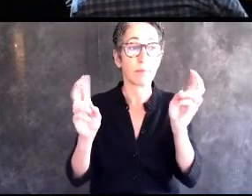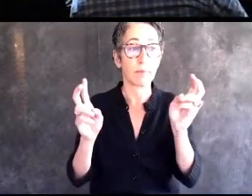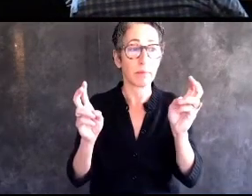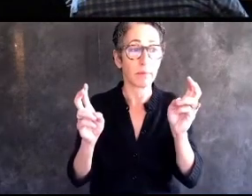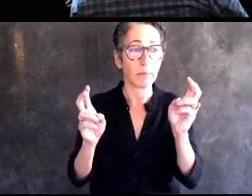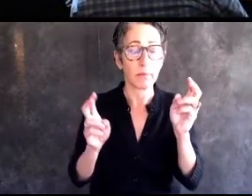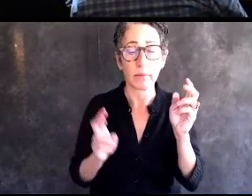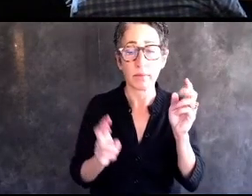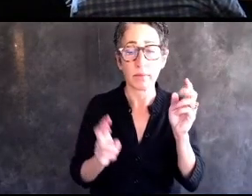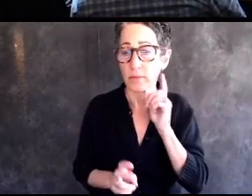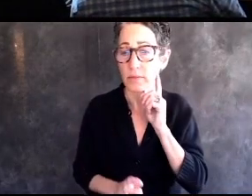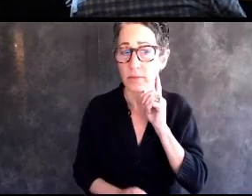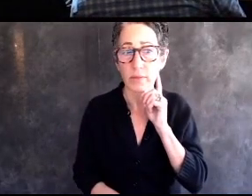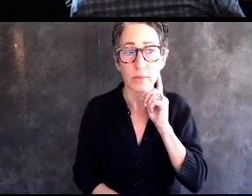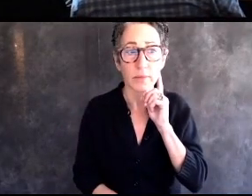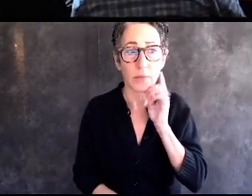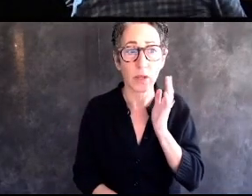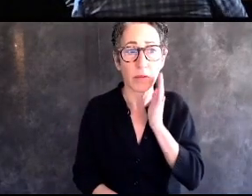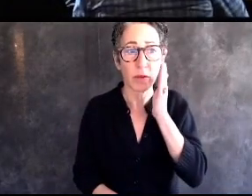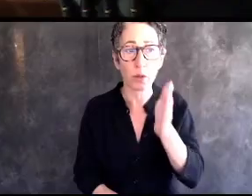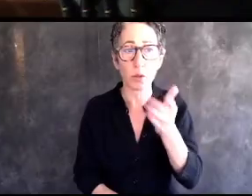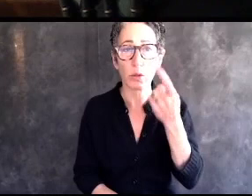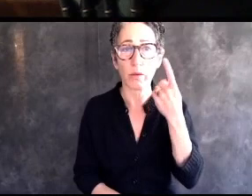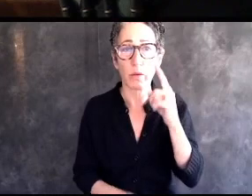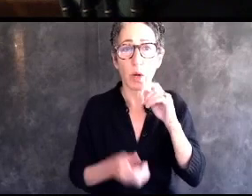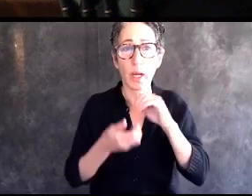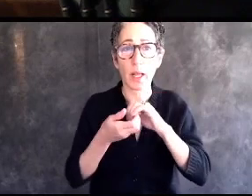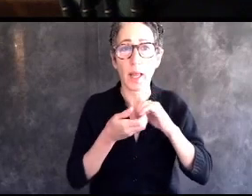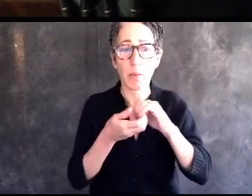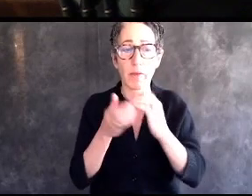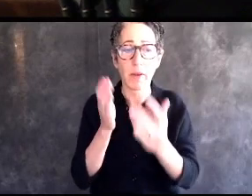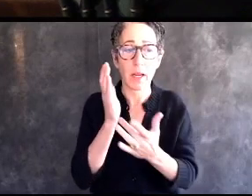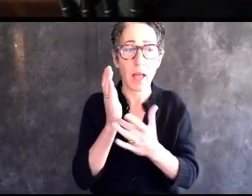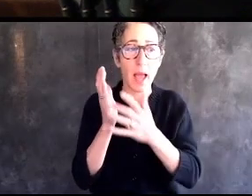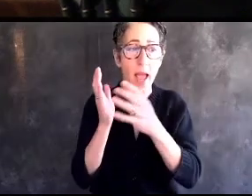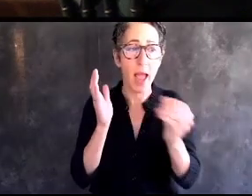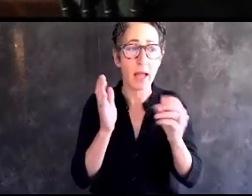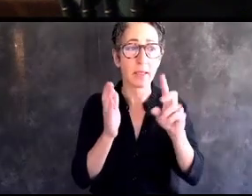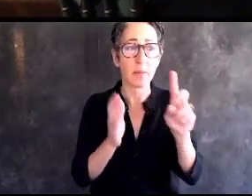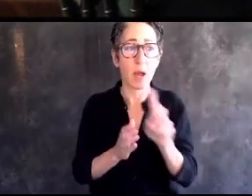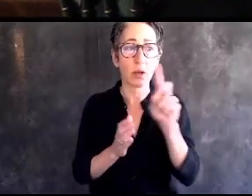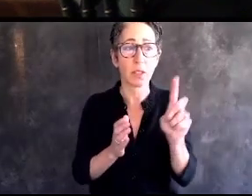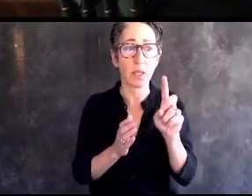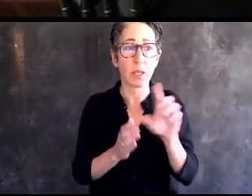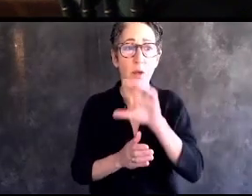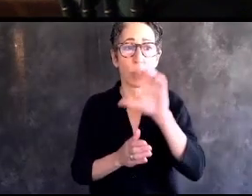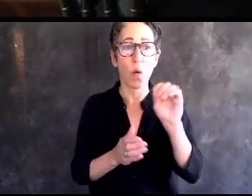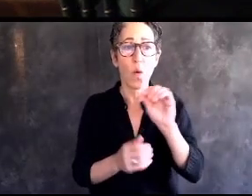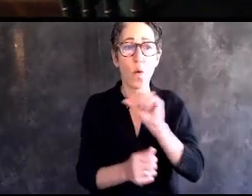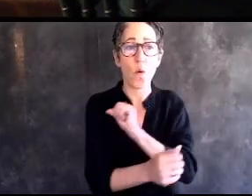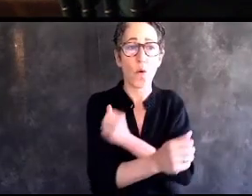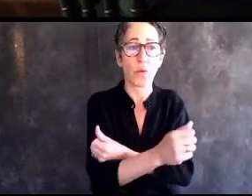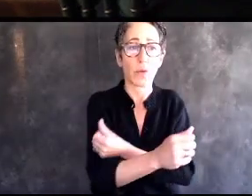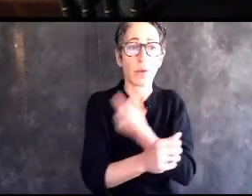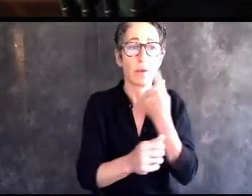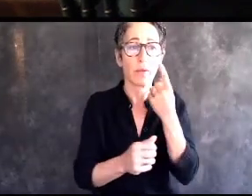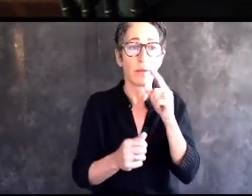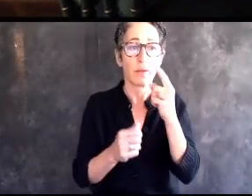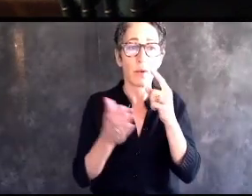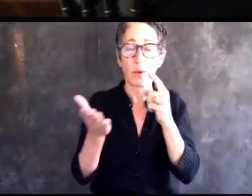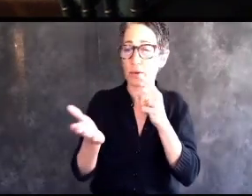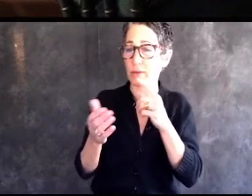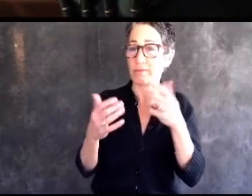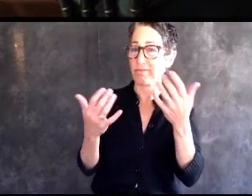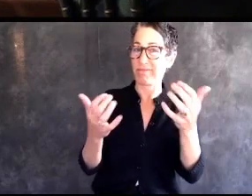The Future of Collaborative Technology and Democracy, which she co-authored with Glenn Weil, who is here in the audience. If we can have